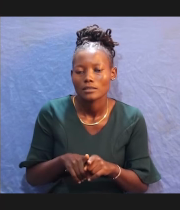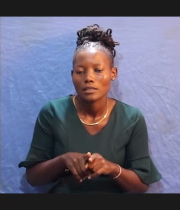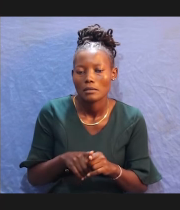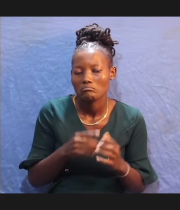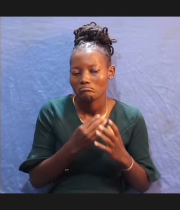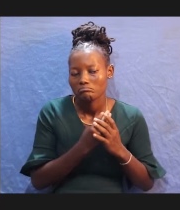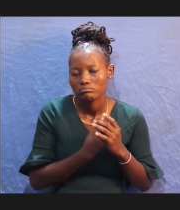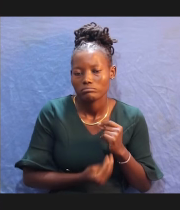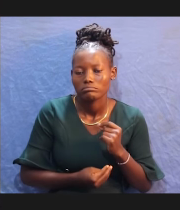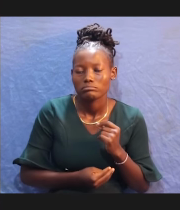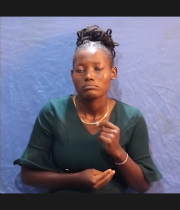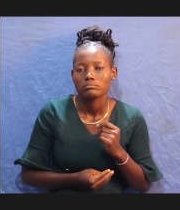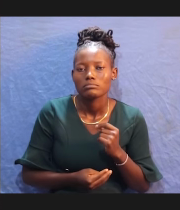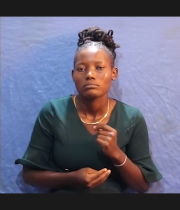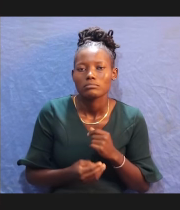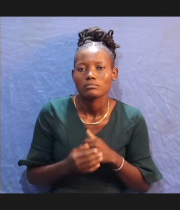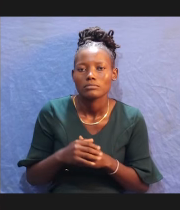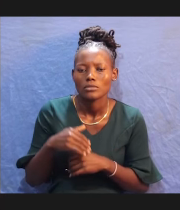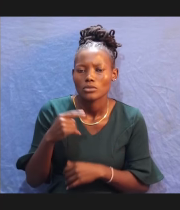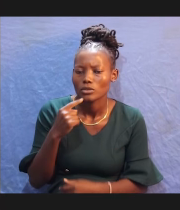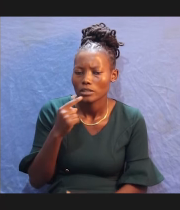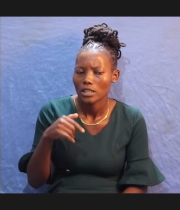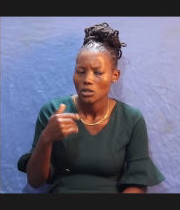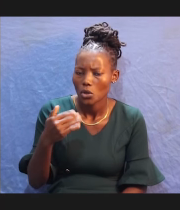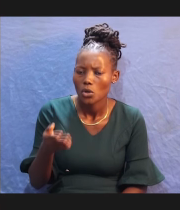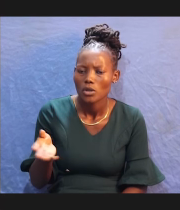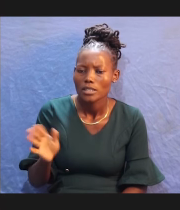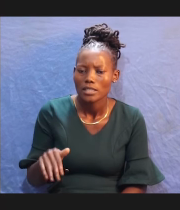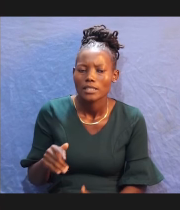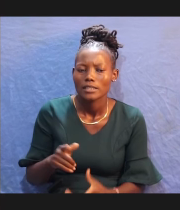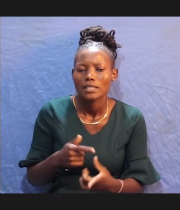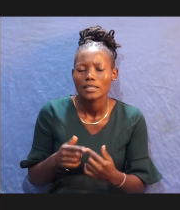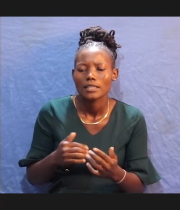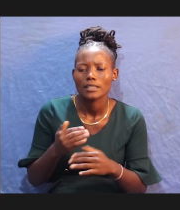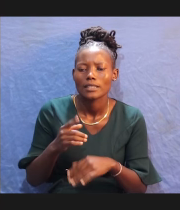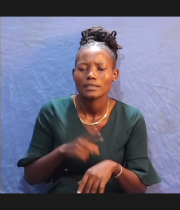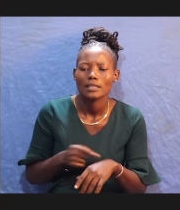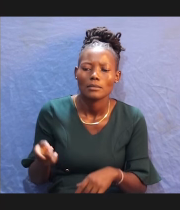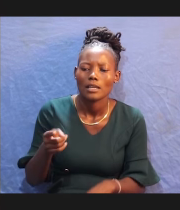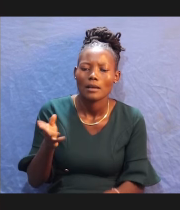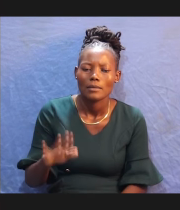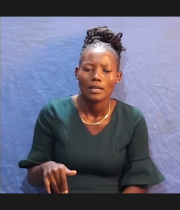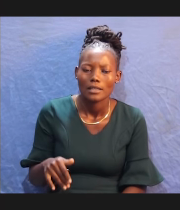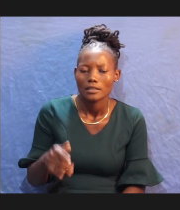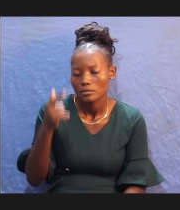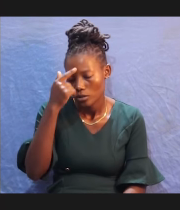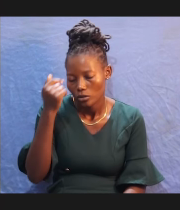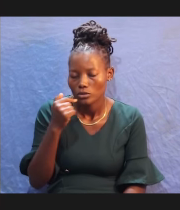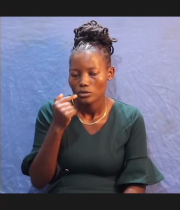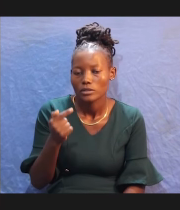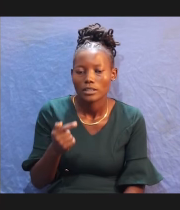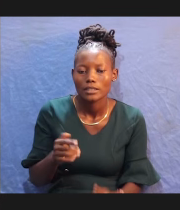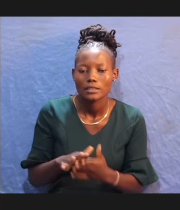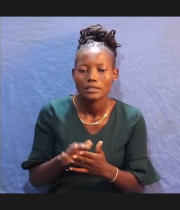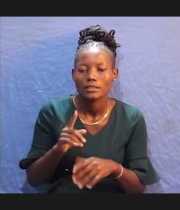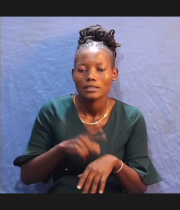You're saying to them, you're always late, and on the next turn, he will again be late because you said it in front of the whole